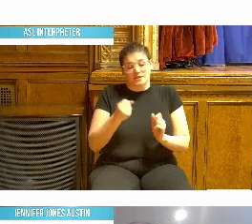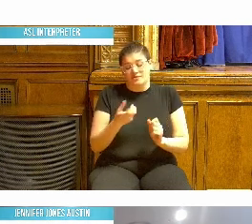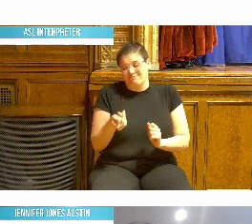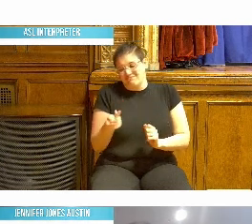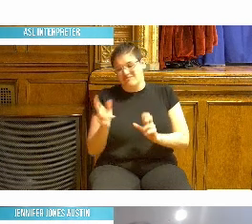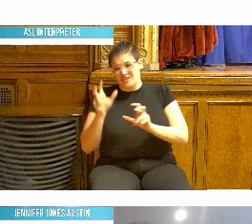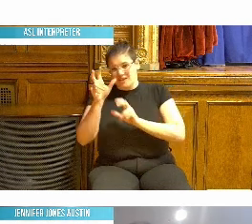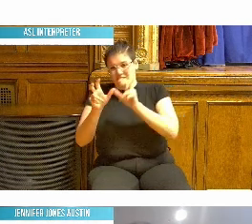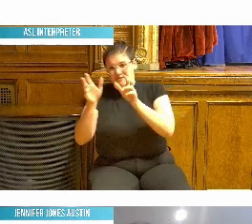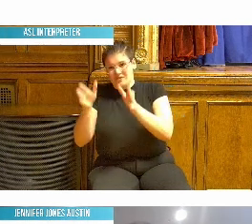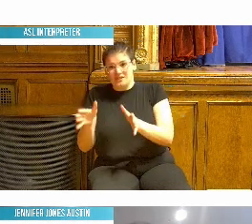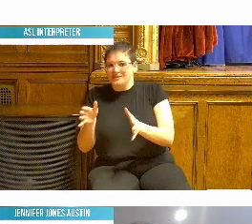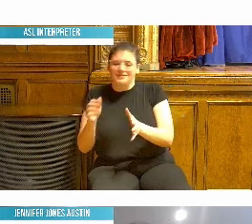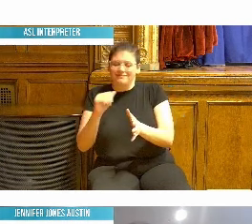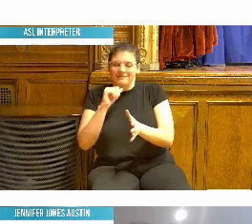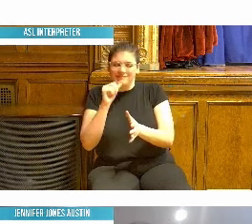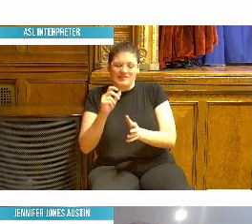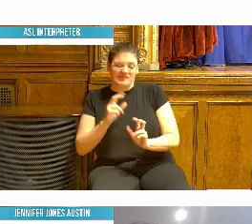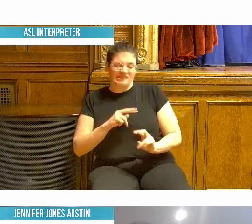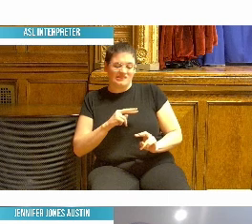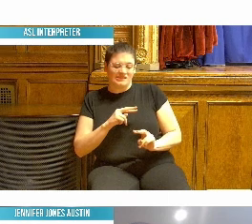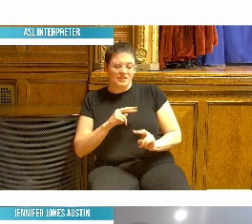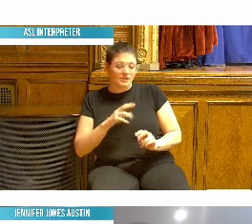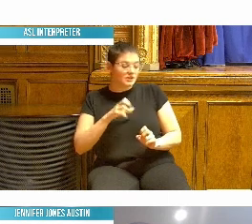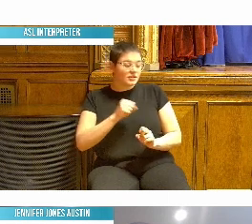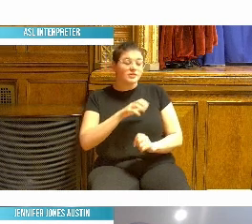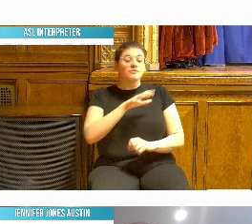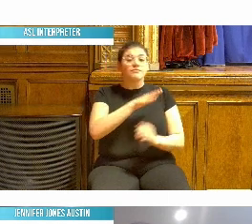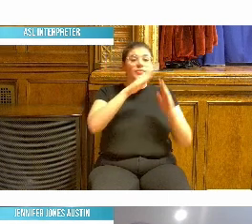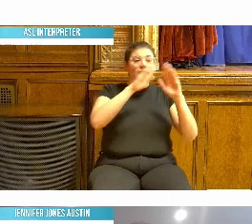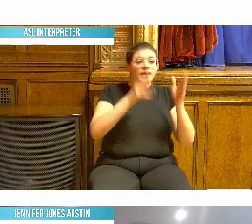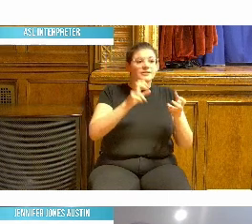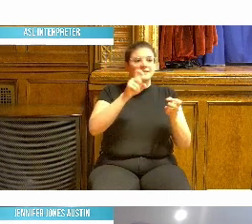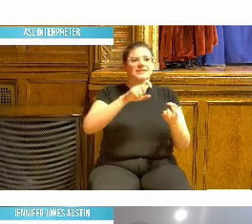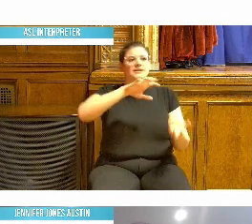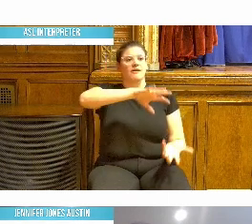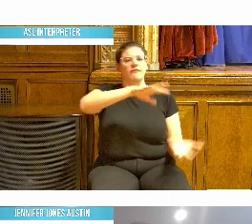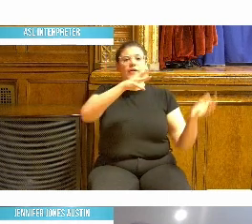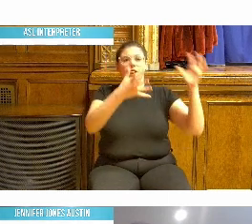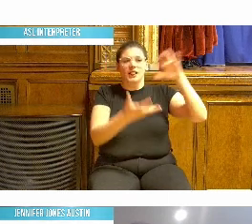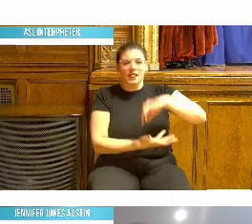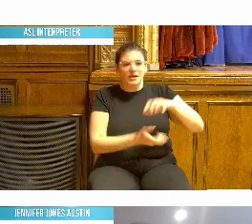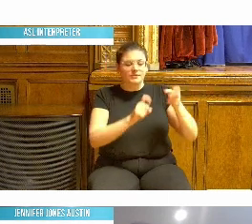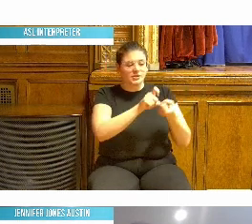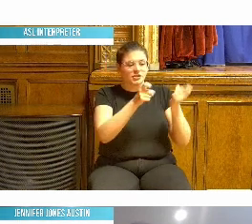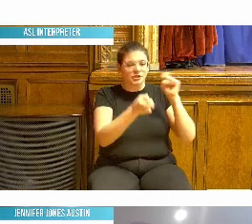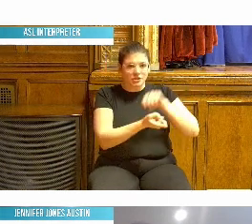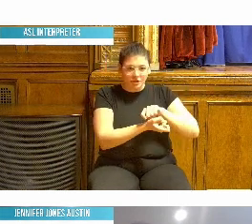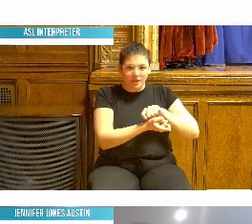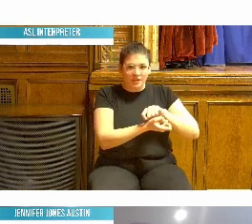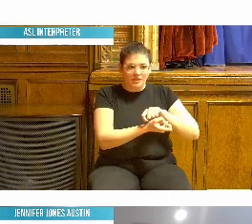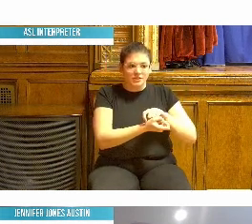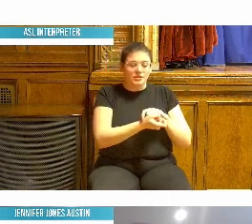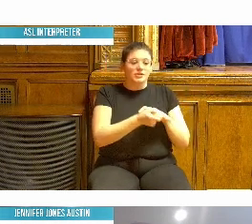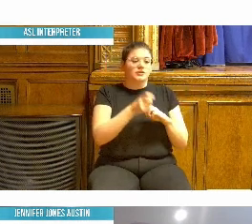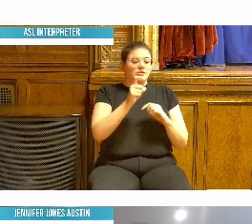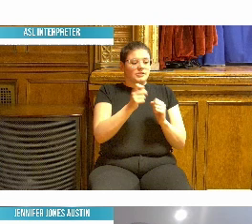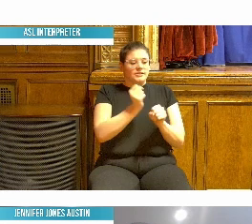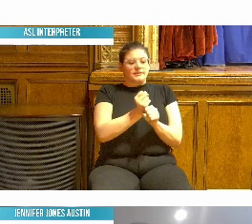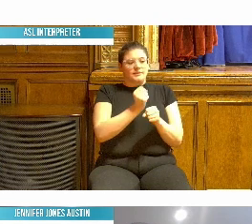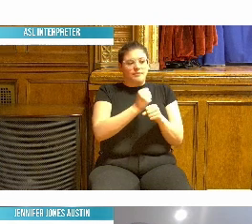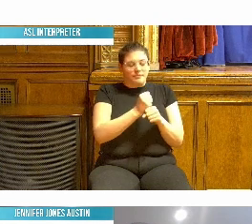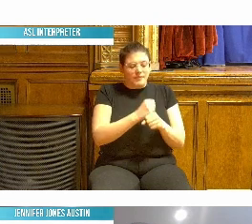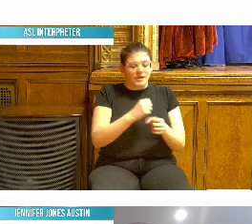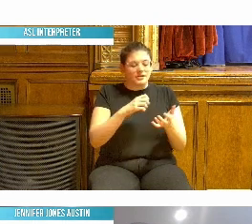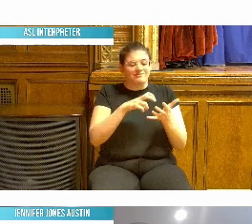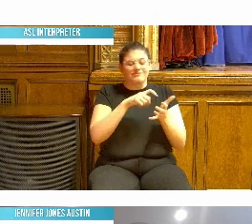to flip the housing stock, to be able to make new affordable homes so that people can buy and own their homes, it's something that